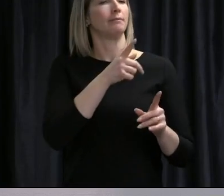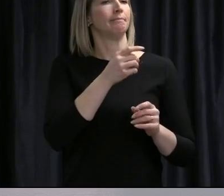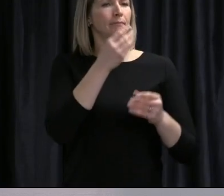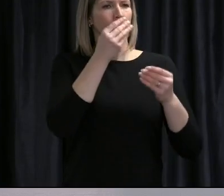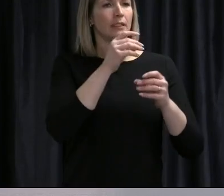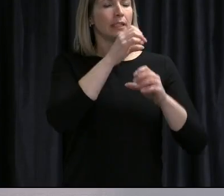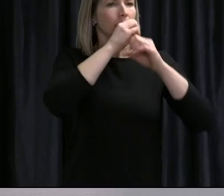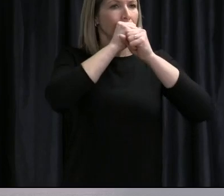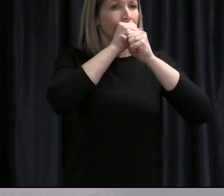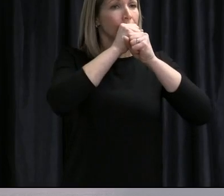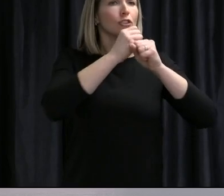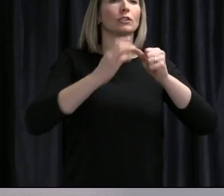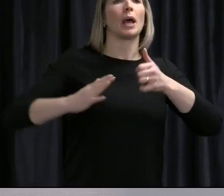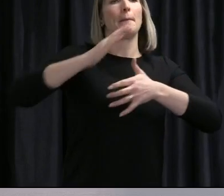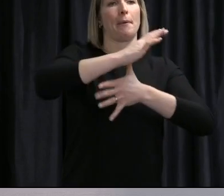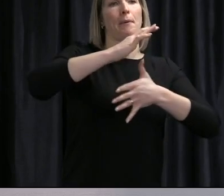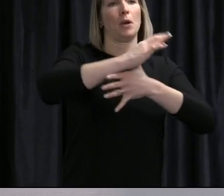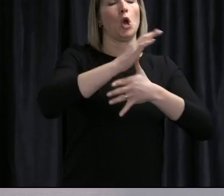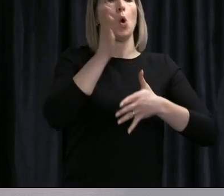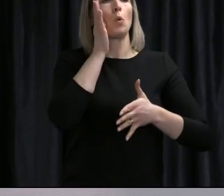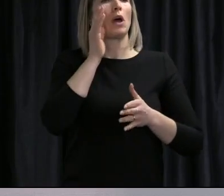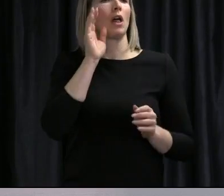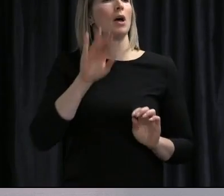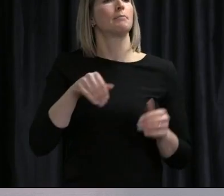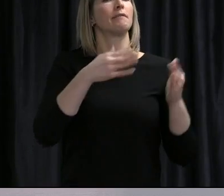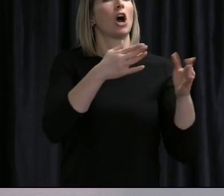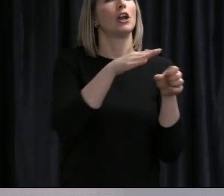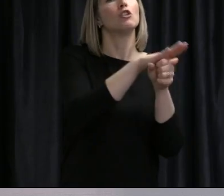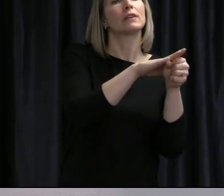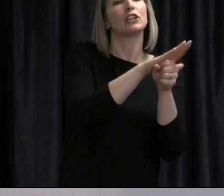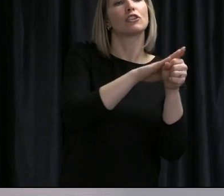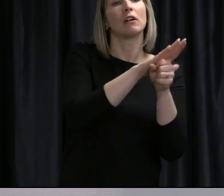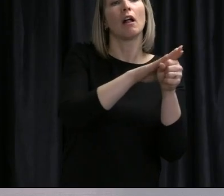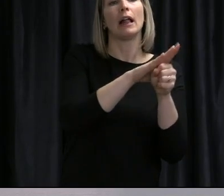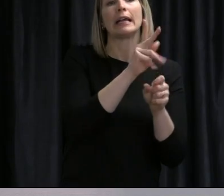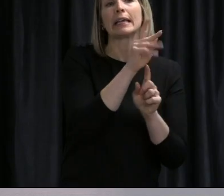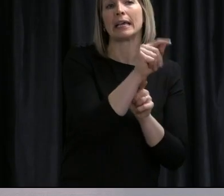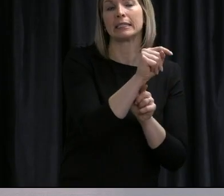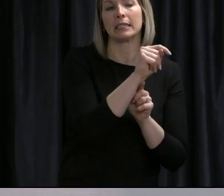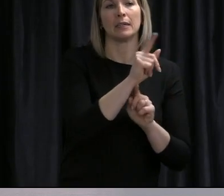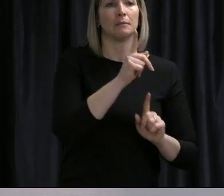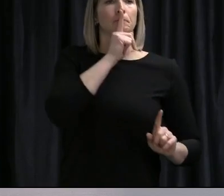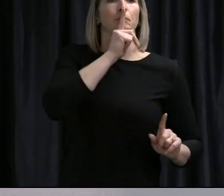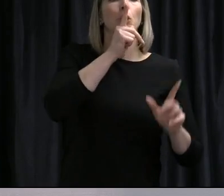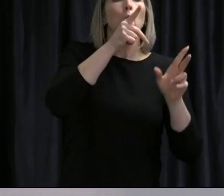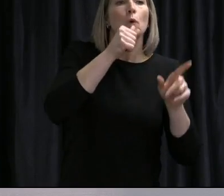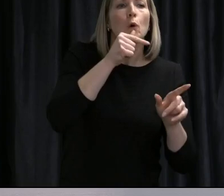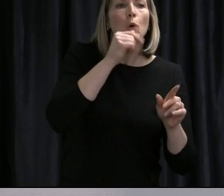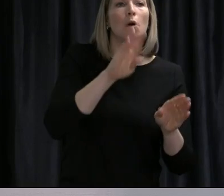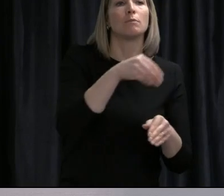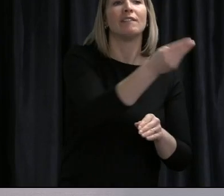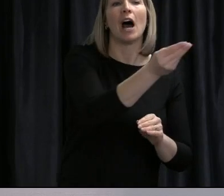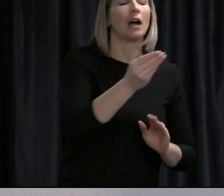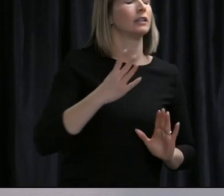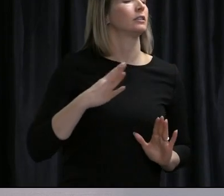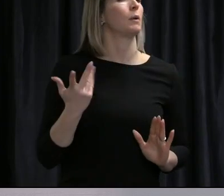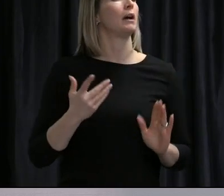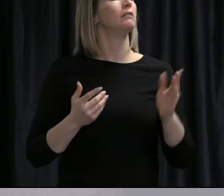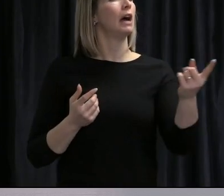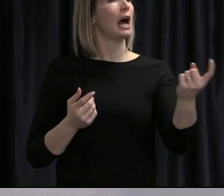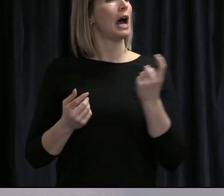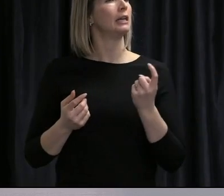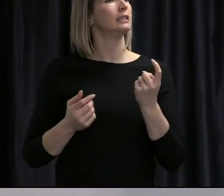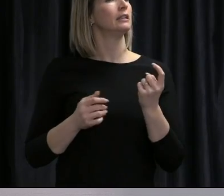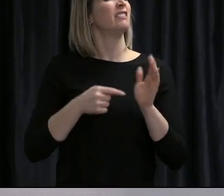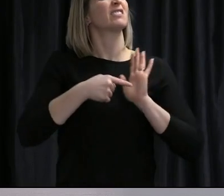next case, we will supply a region, and that will be it. But with I Labrador assume- Grenfell Health stretching into St. Anthony, do you think there should